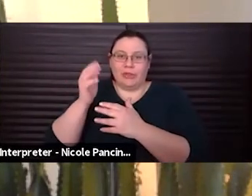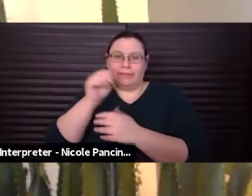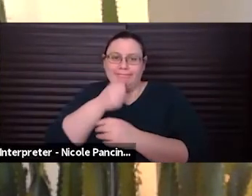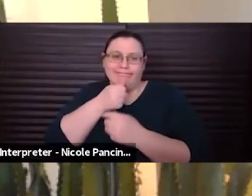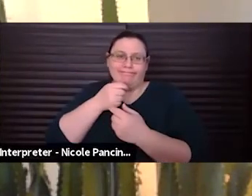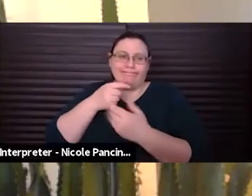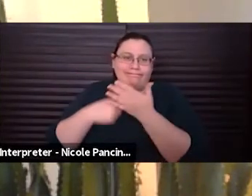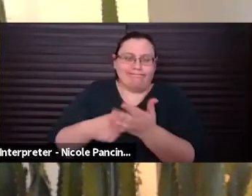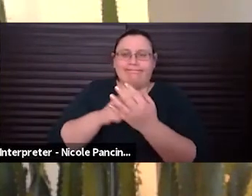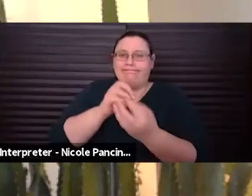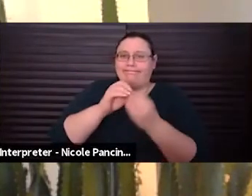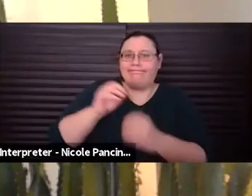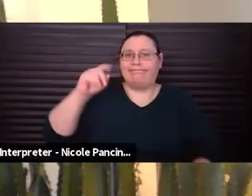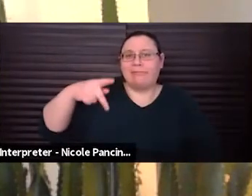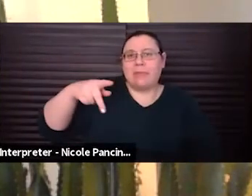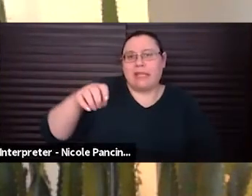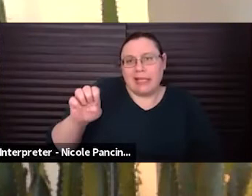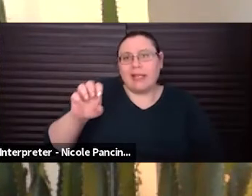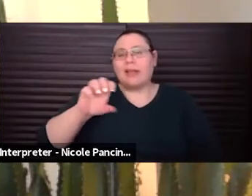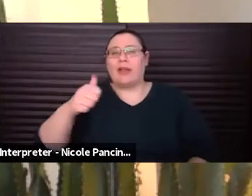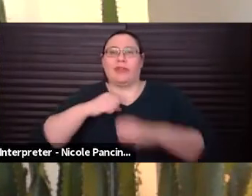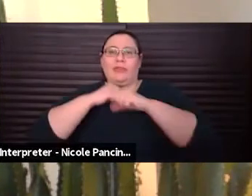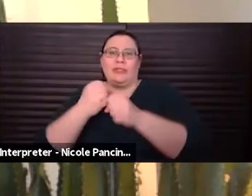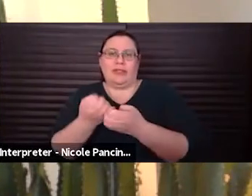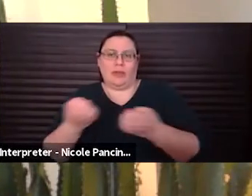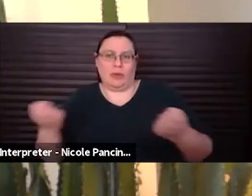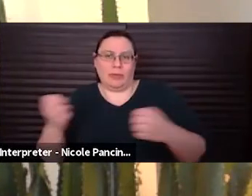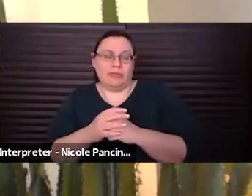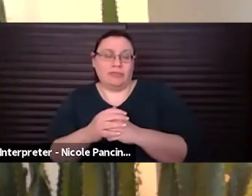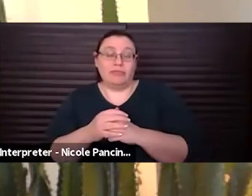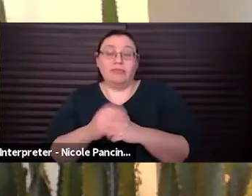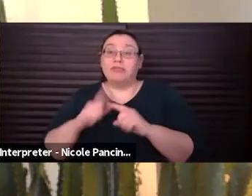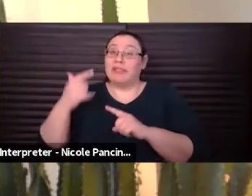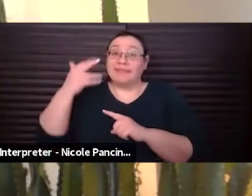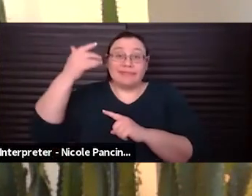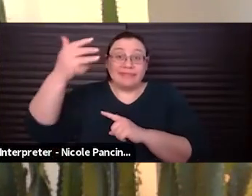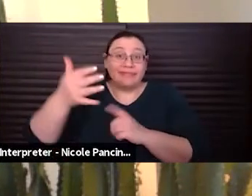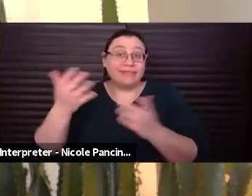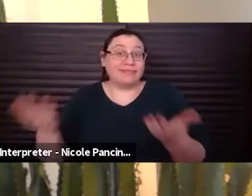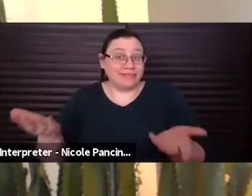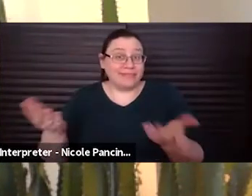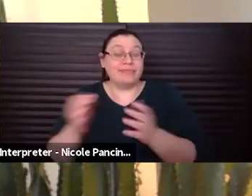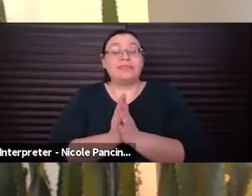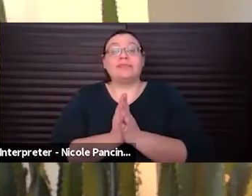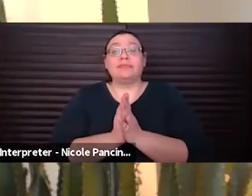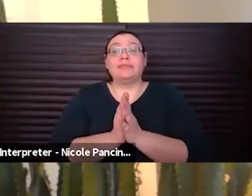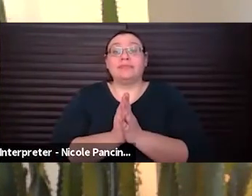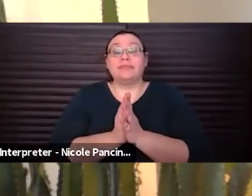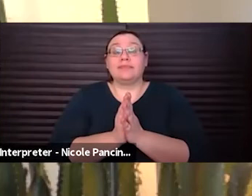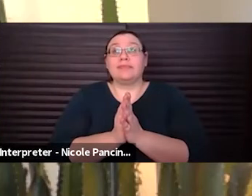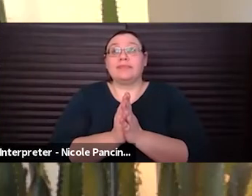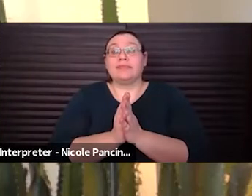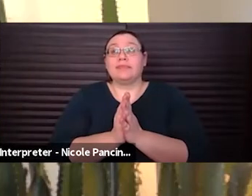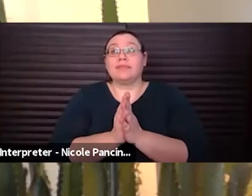PPE and other protective equipment. But at the end of the day, what you have here in